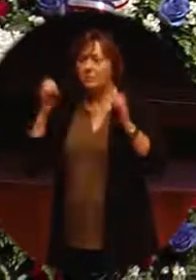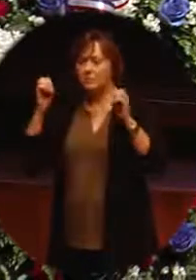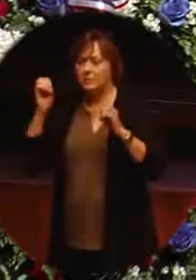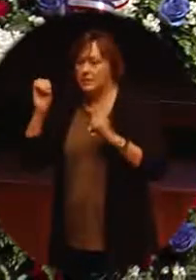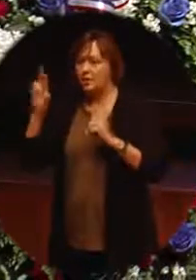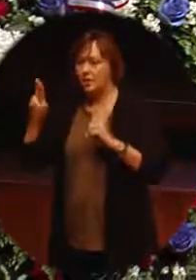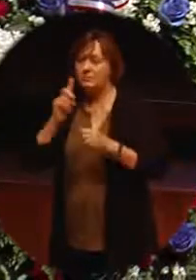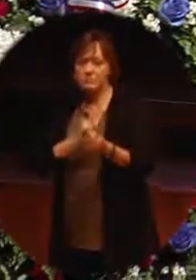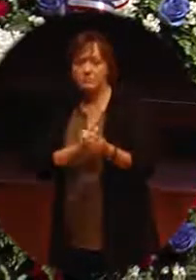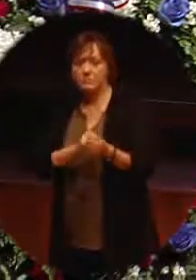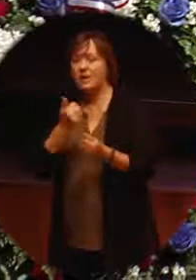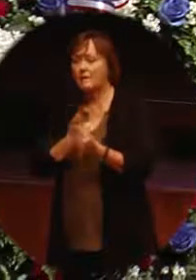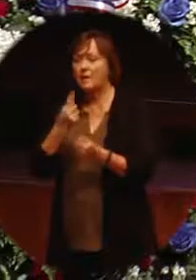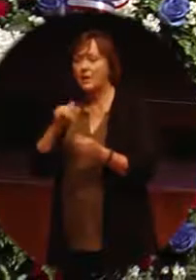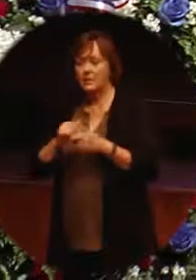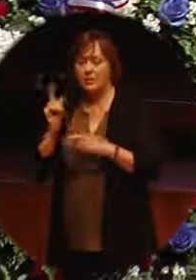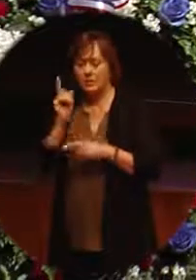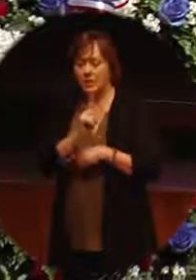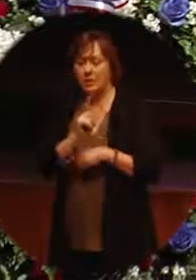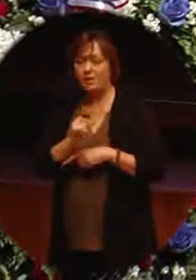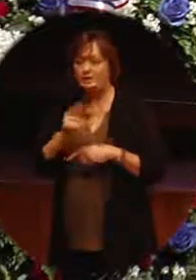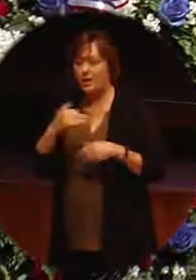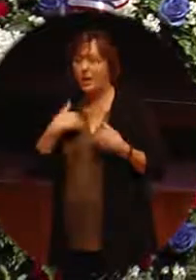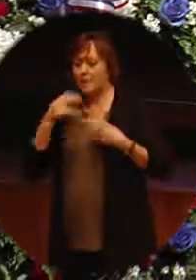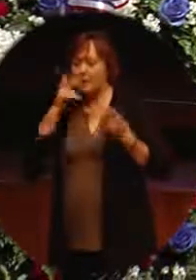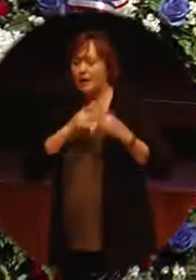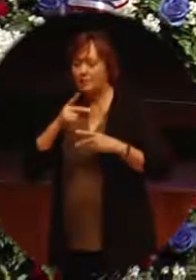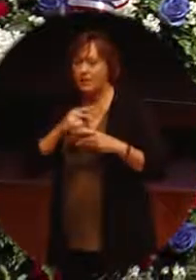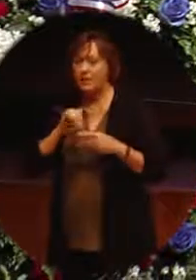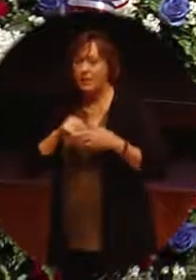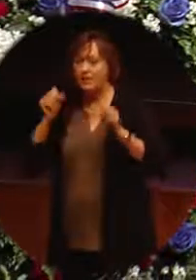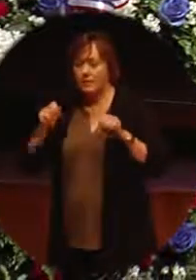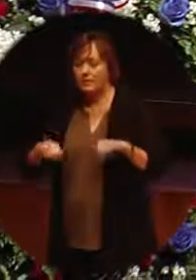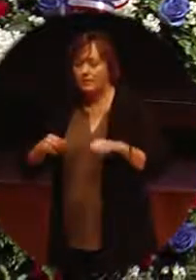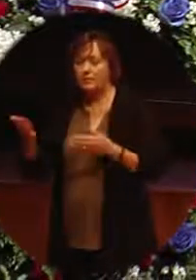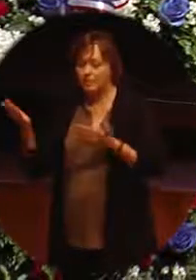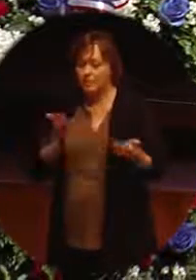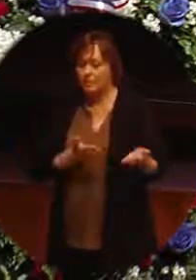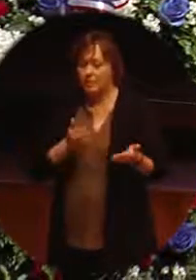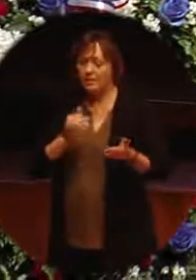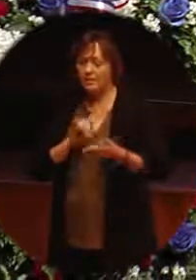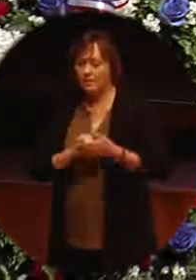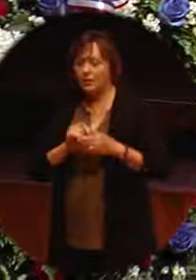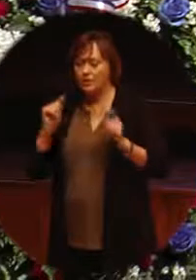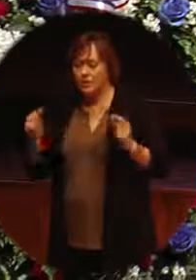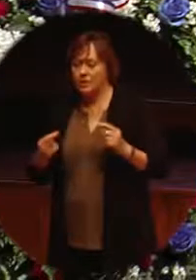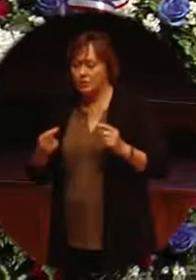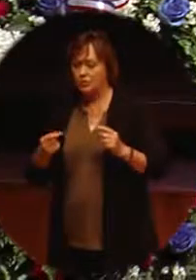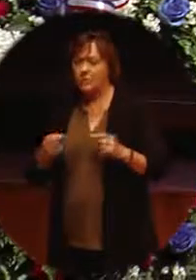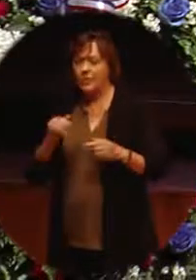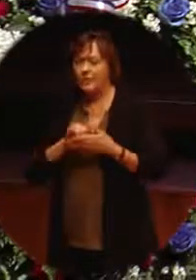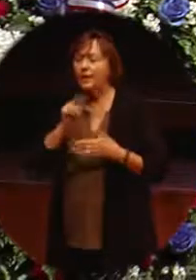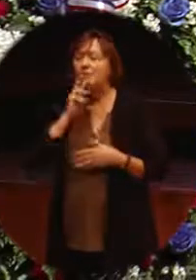room doctor. Every one of the teams that went out, they had people that had the capability of bringing back the